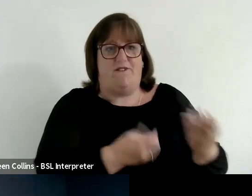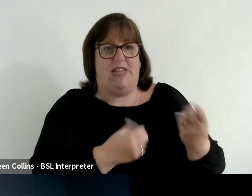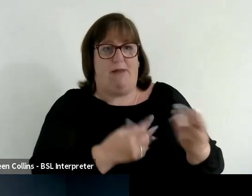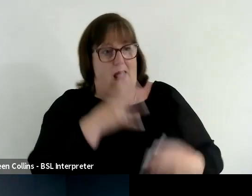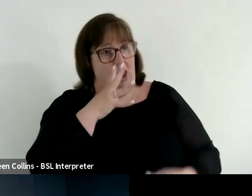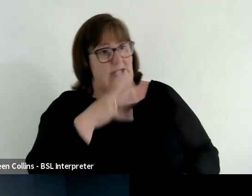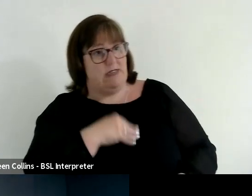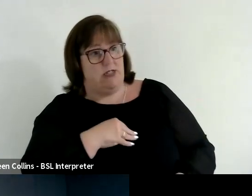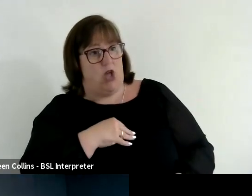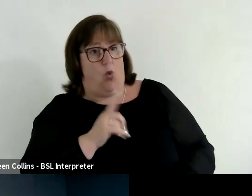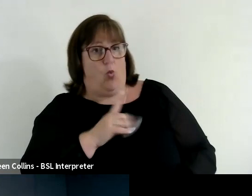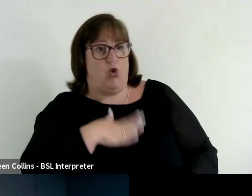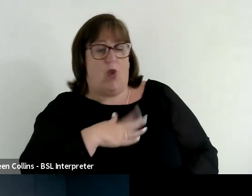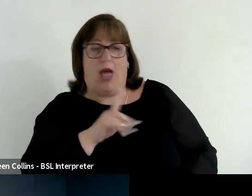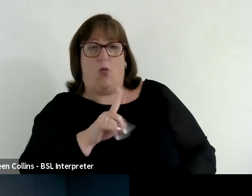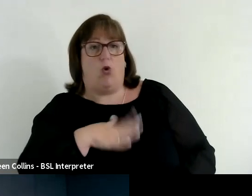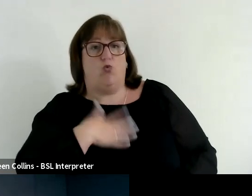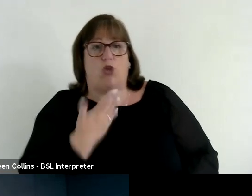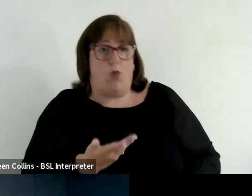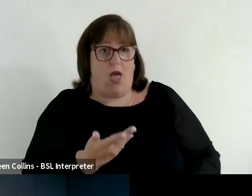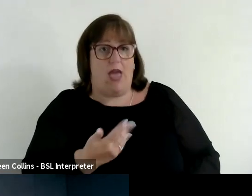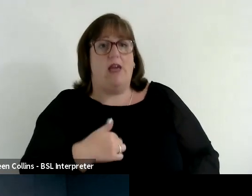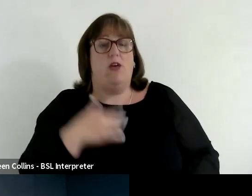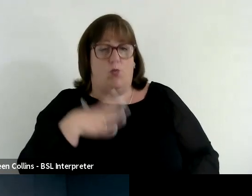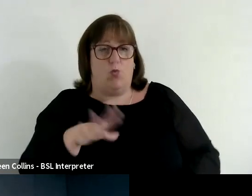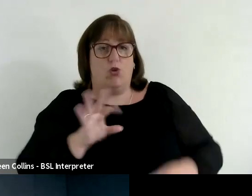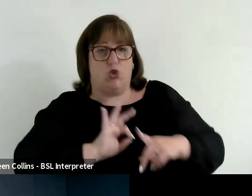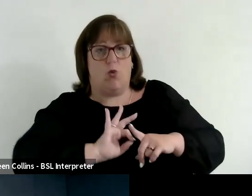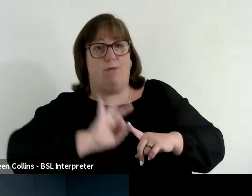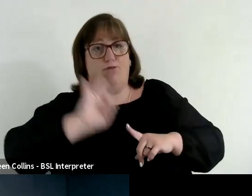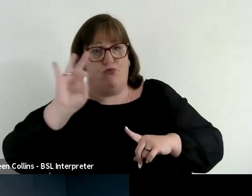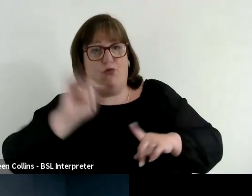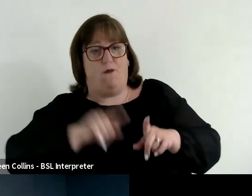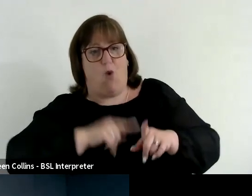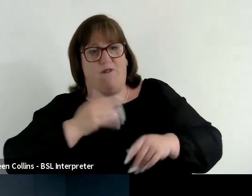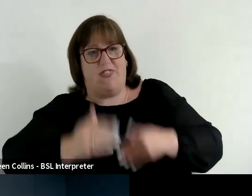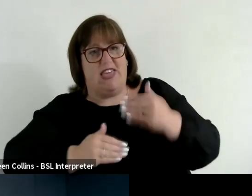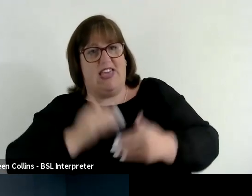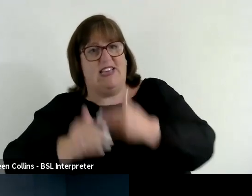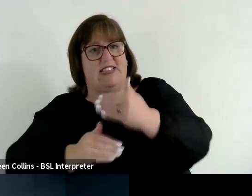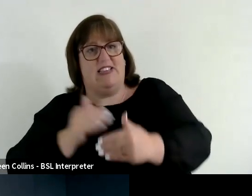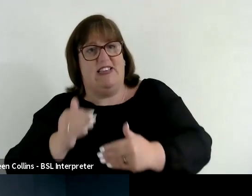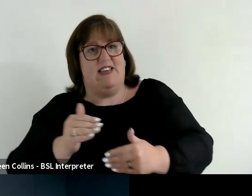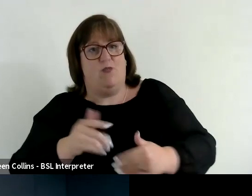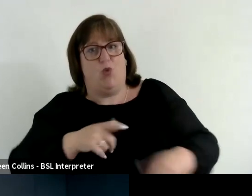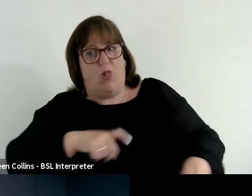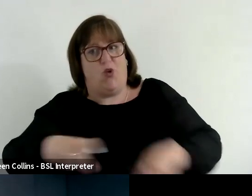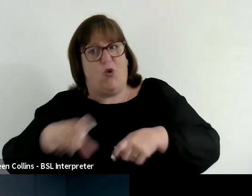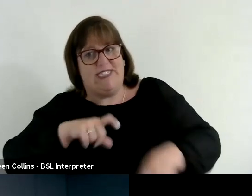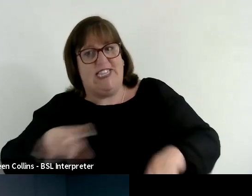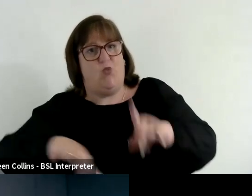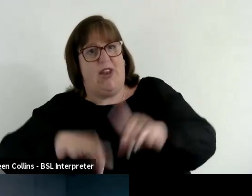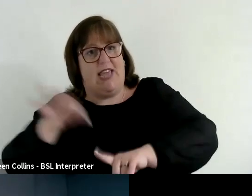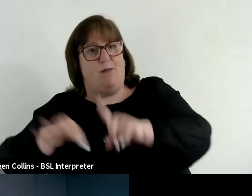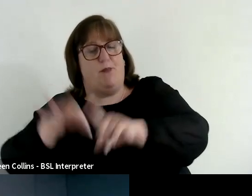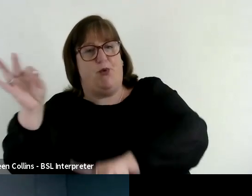to improve, you know, over the years. And we're on a continuous improvement. You know, we're never going to get there and say, that's it, we're good enough. We're always going to be trying